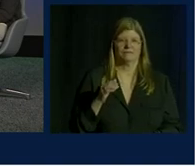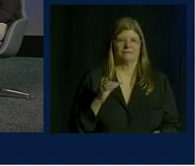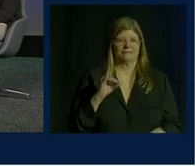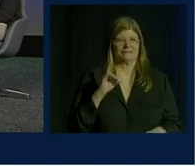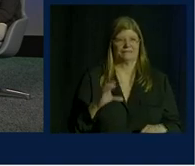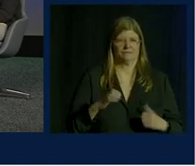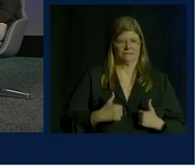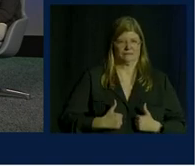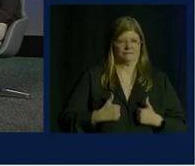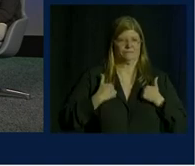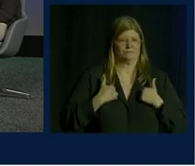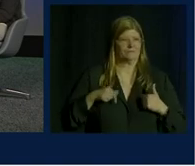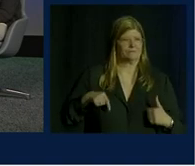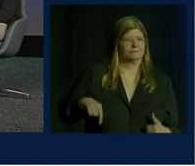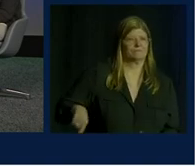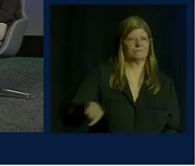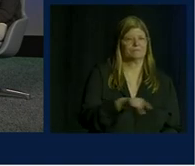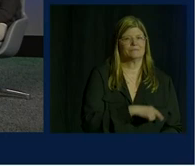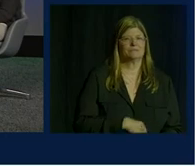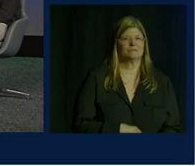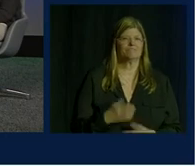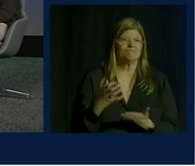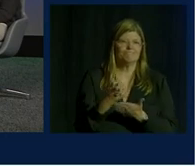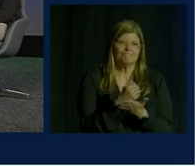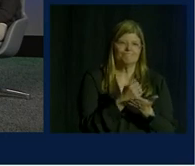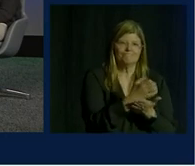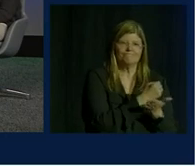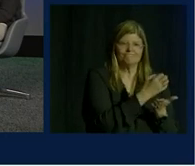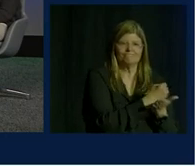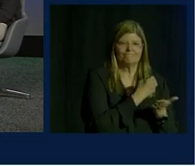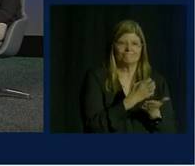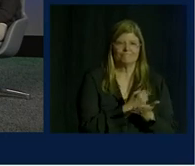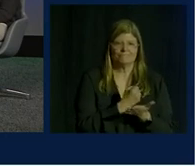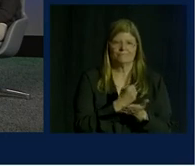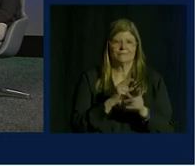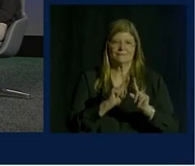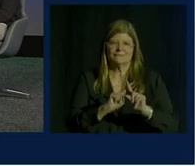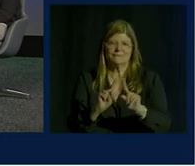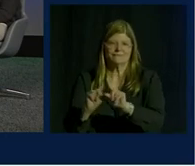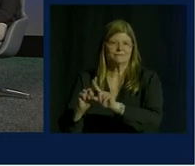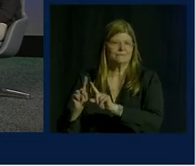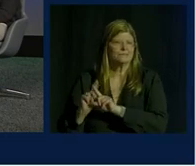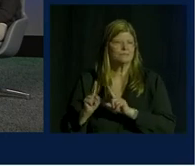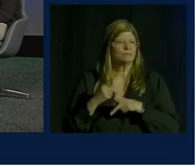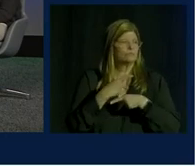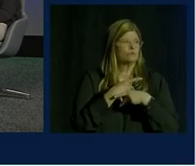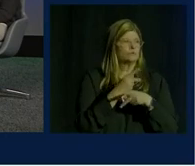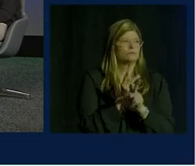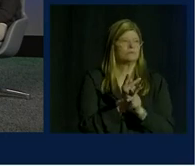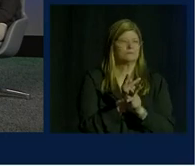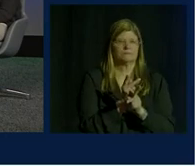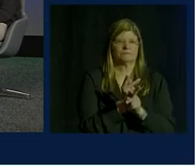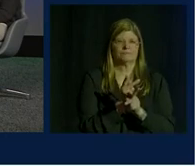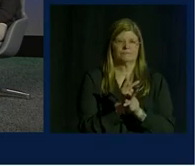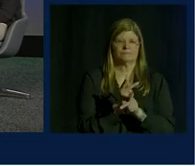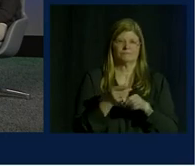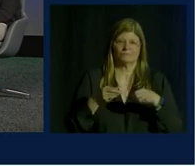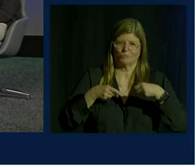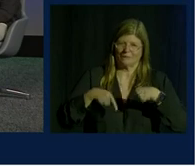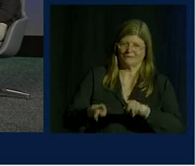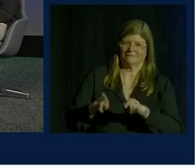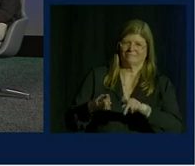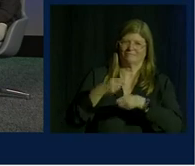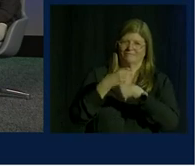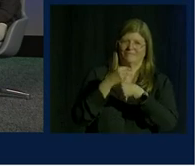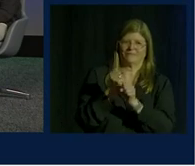to consume goods through the Shop in the District platform, we took it to the next level. There was an opportunity to also create delivery